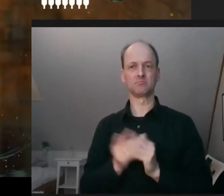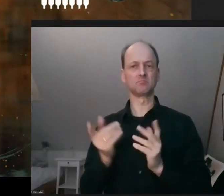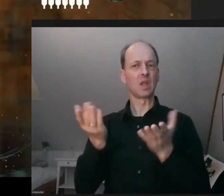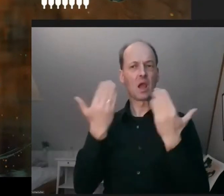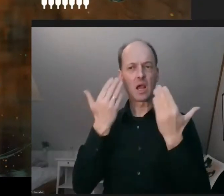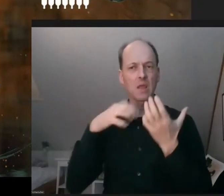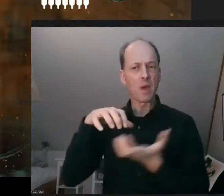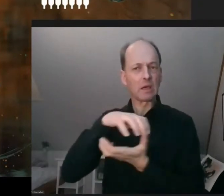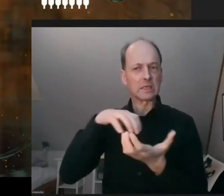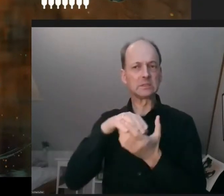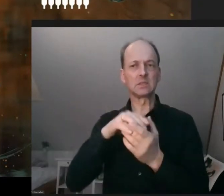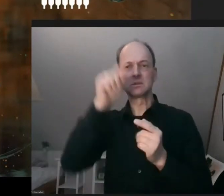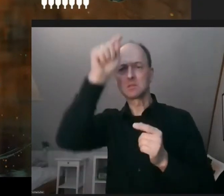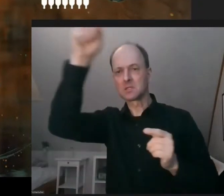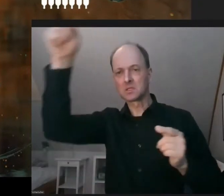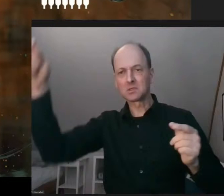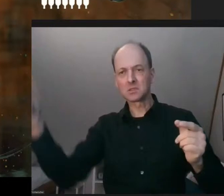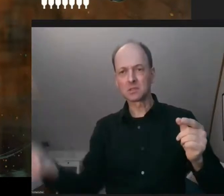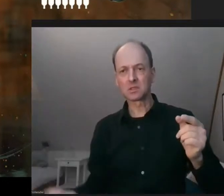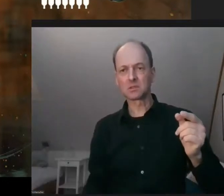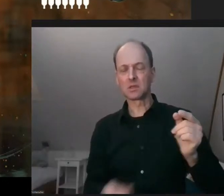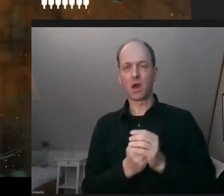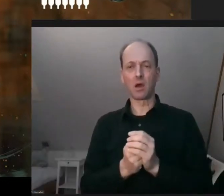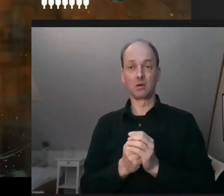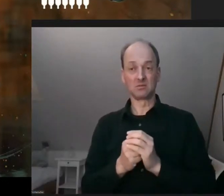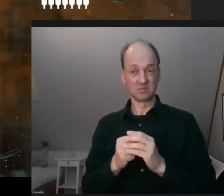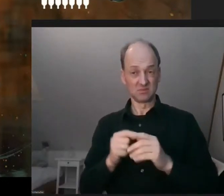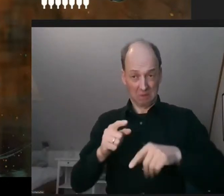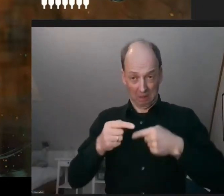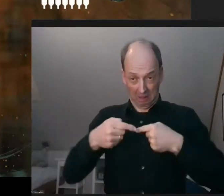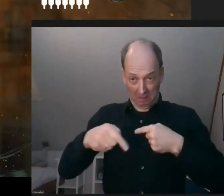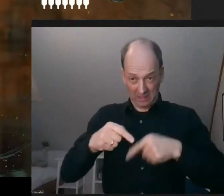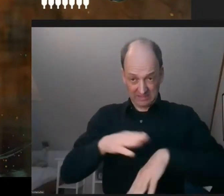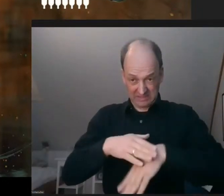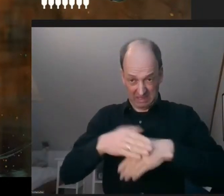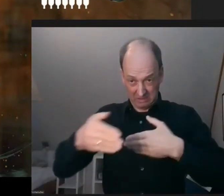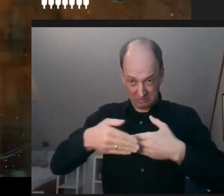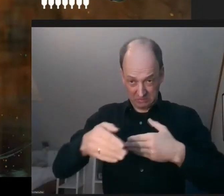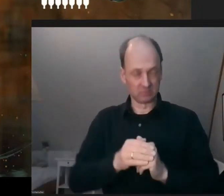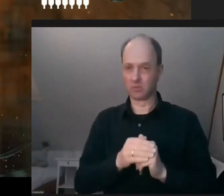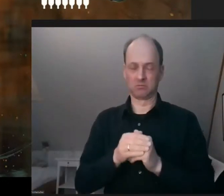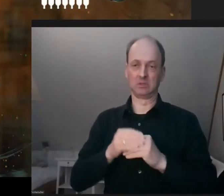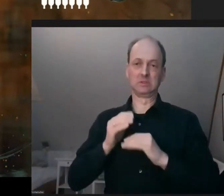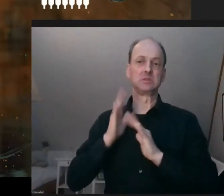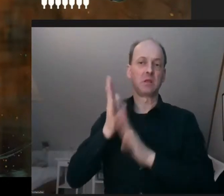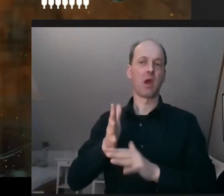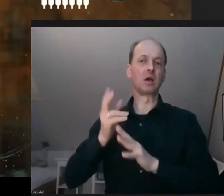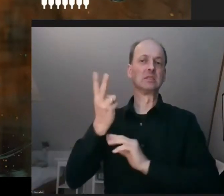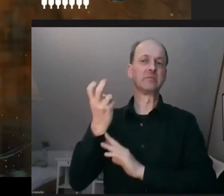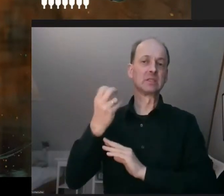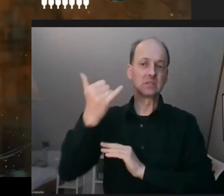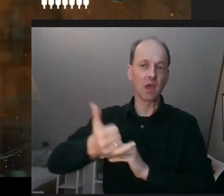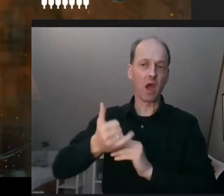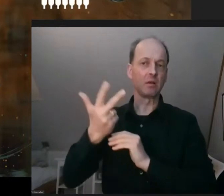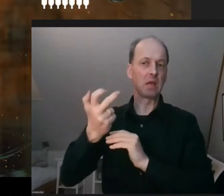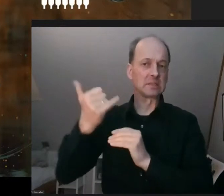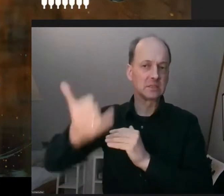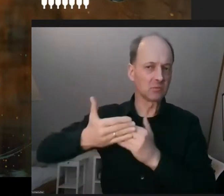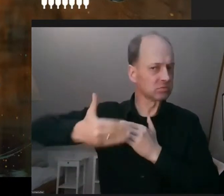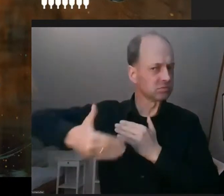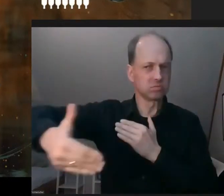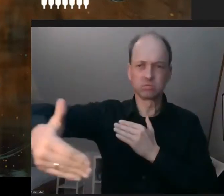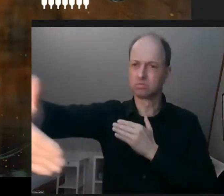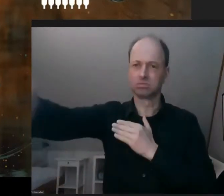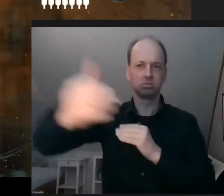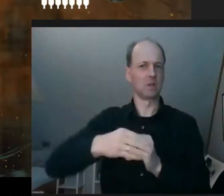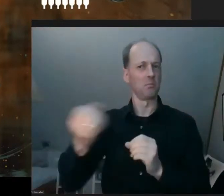concerned, mechanisms are triggered, and quite a complicated process. We can also